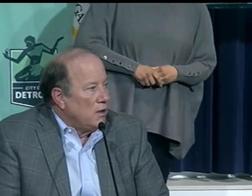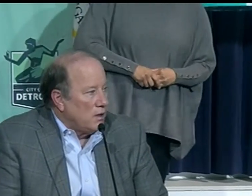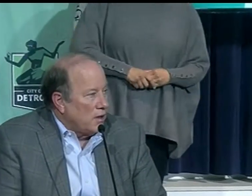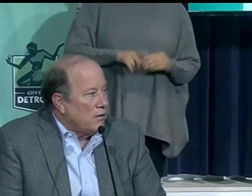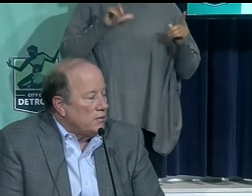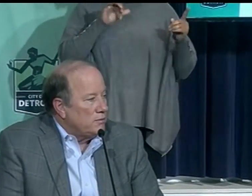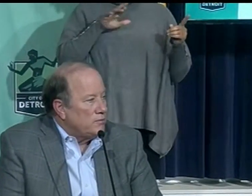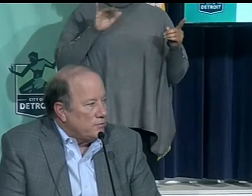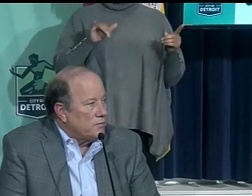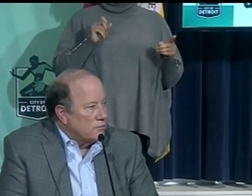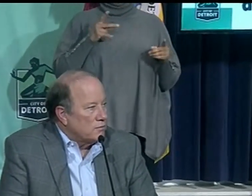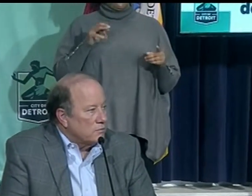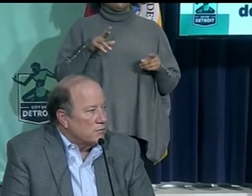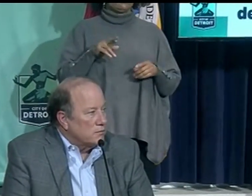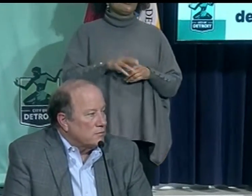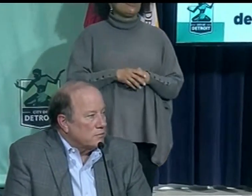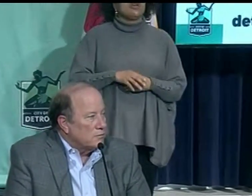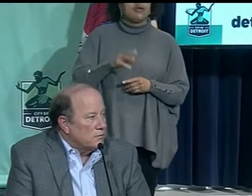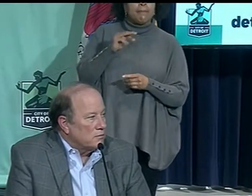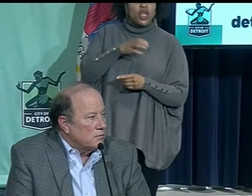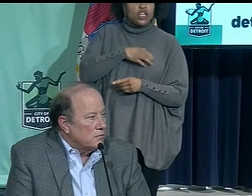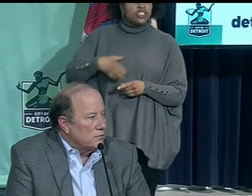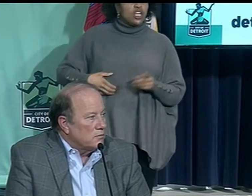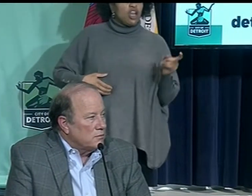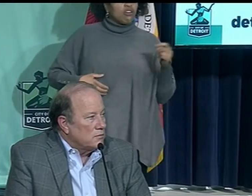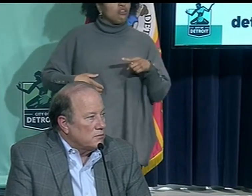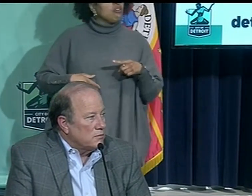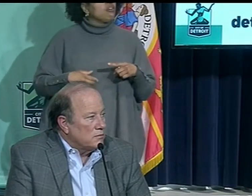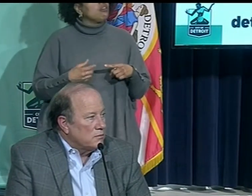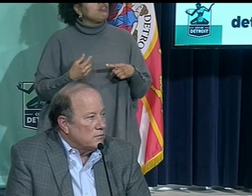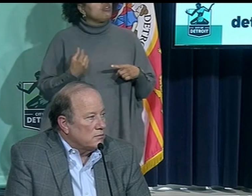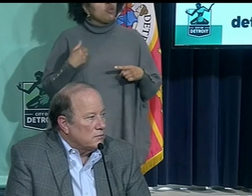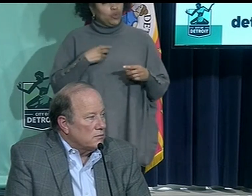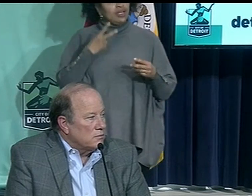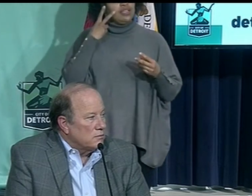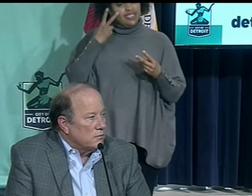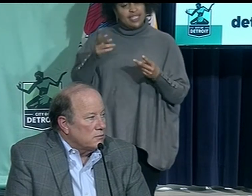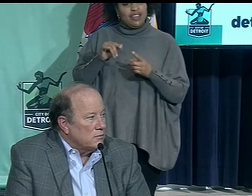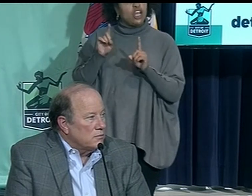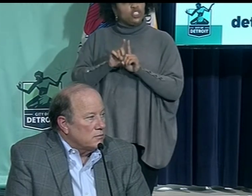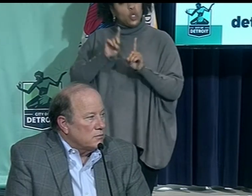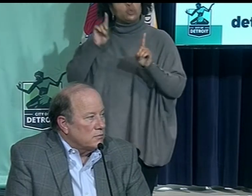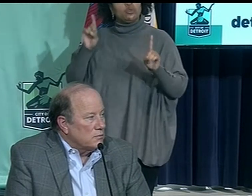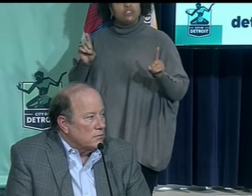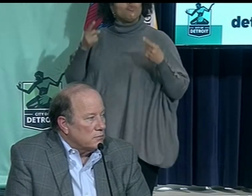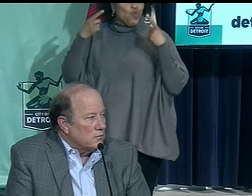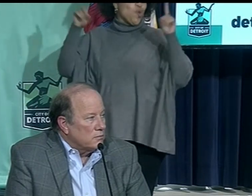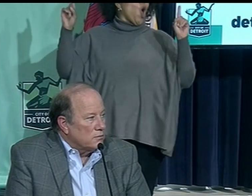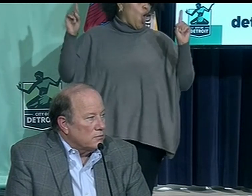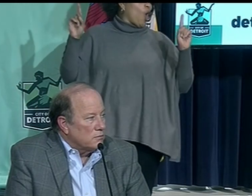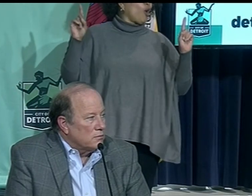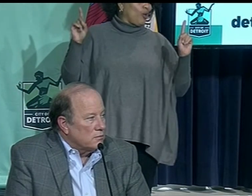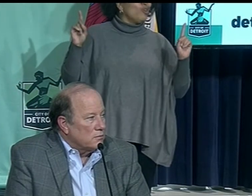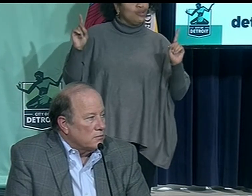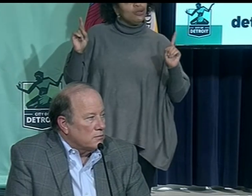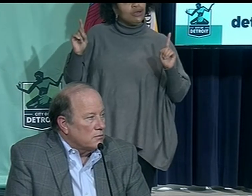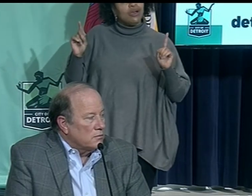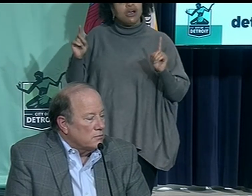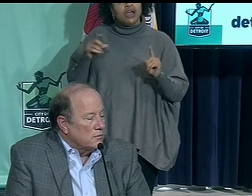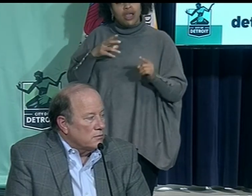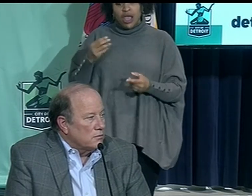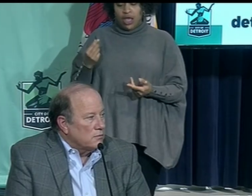Larry Sproul with WDIV. Mayor Duggan, obviously we're seeing that the social distancing is working, and